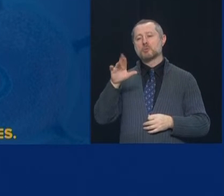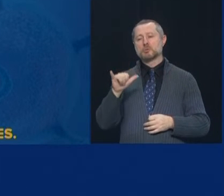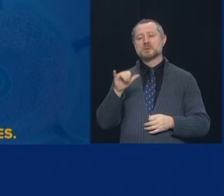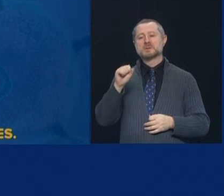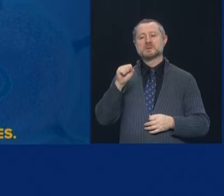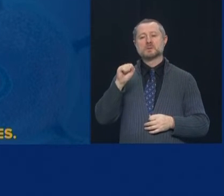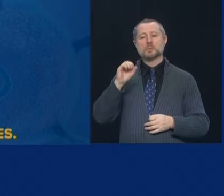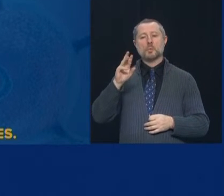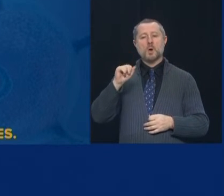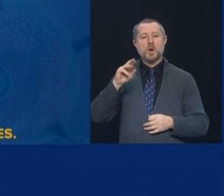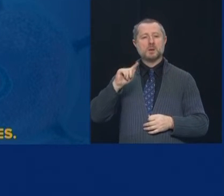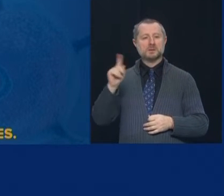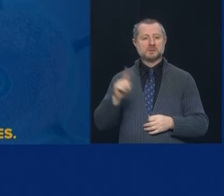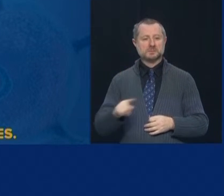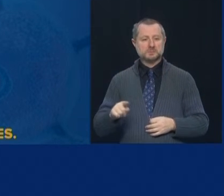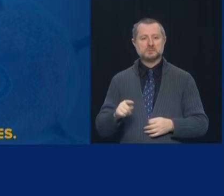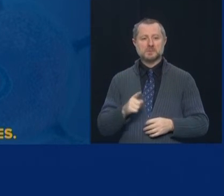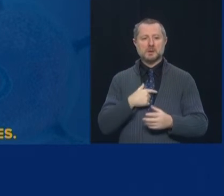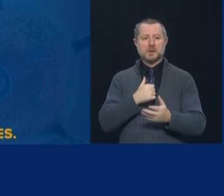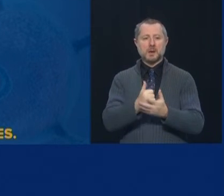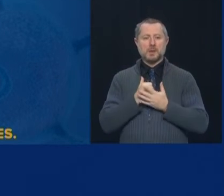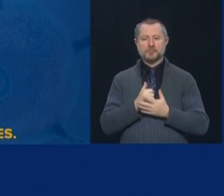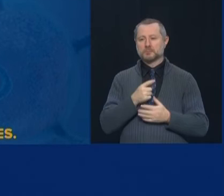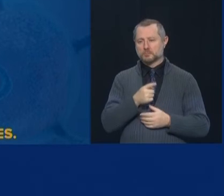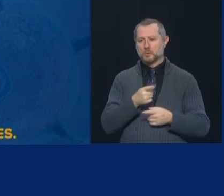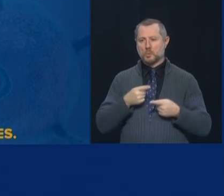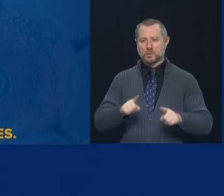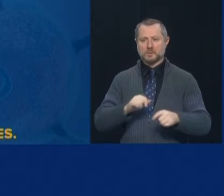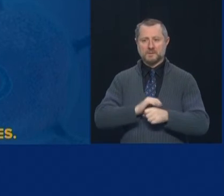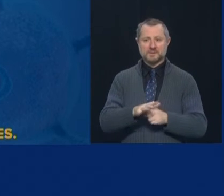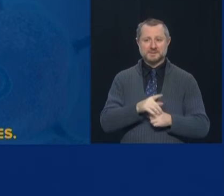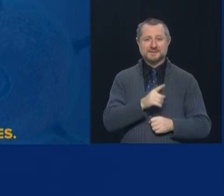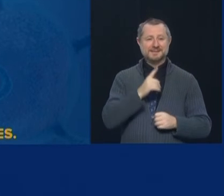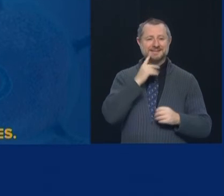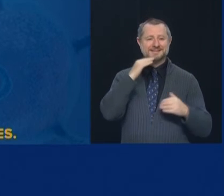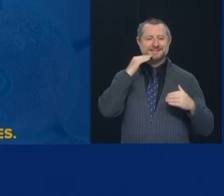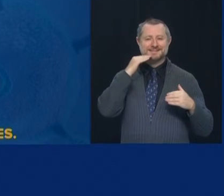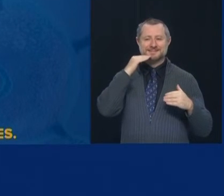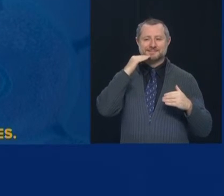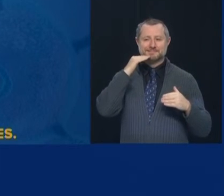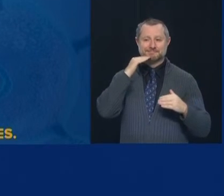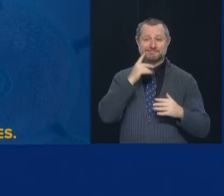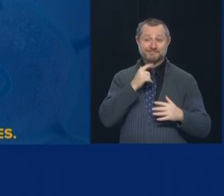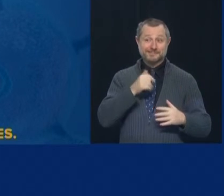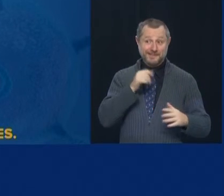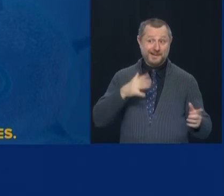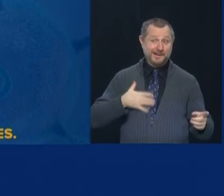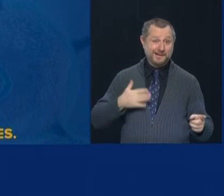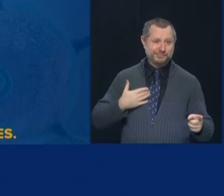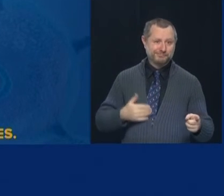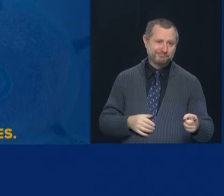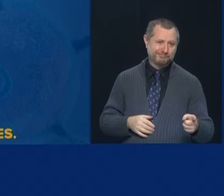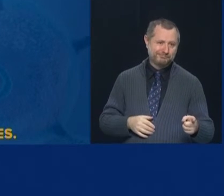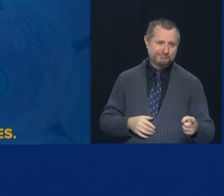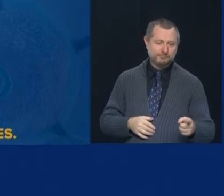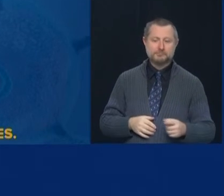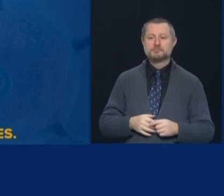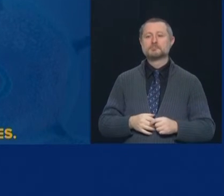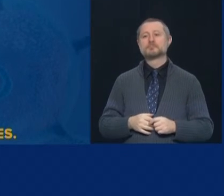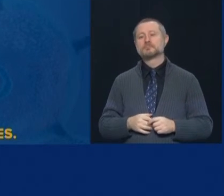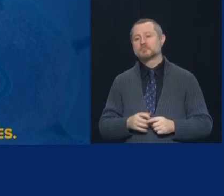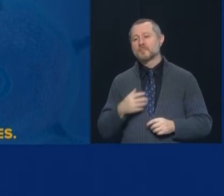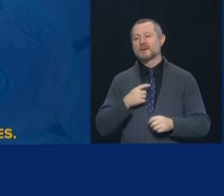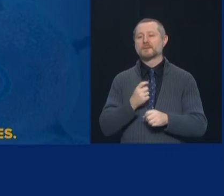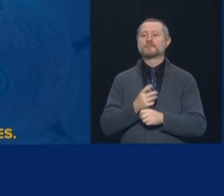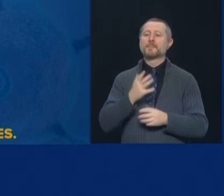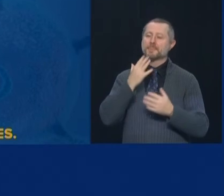of the pandemic. You can see by his face that he's very happy to come back and help once again, and I thank him for the